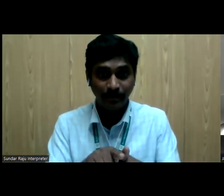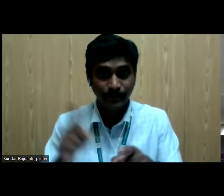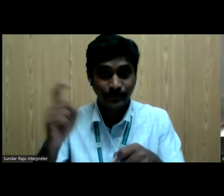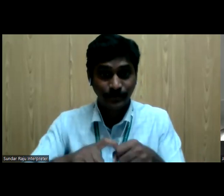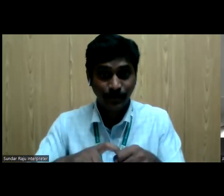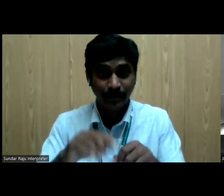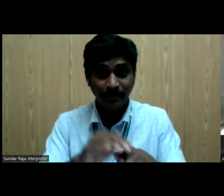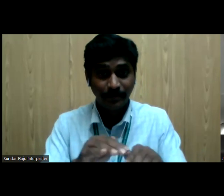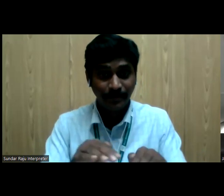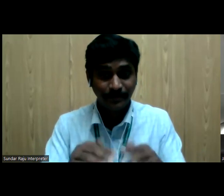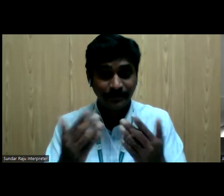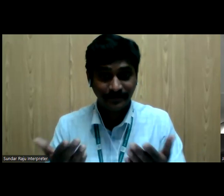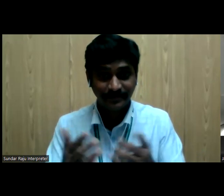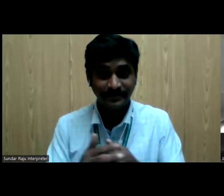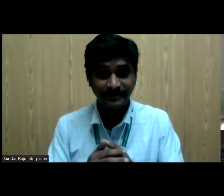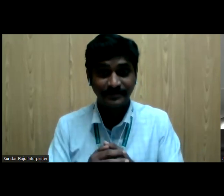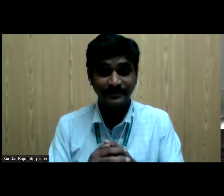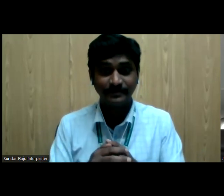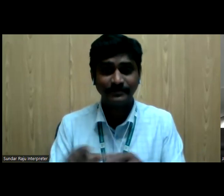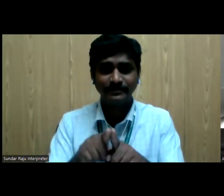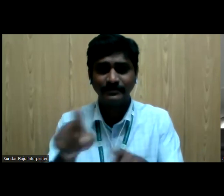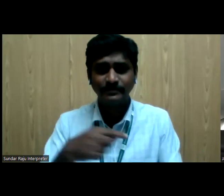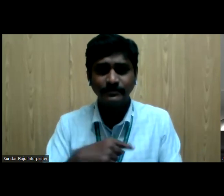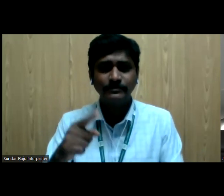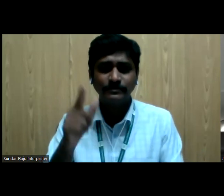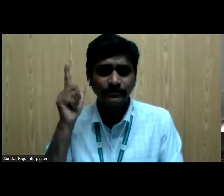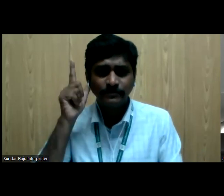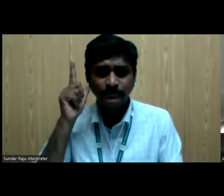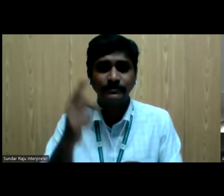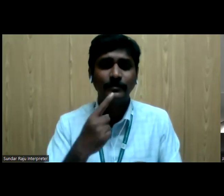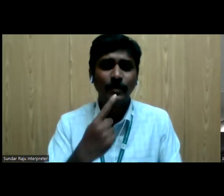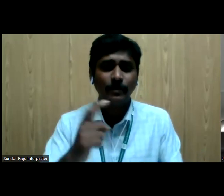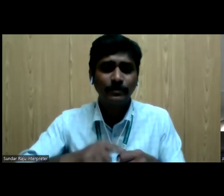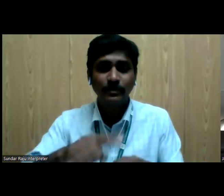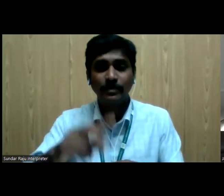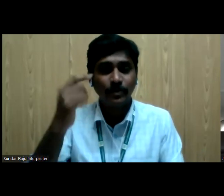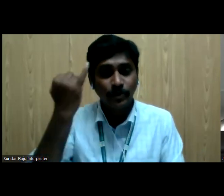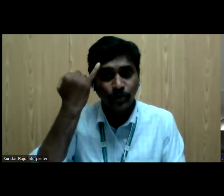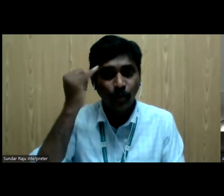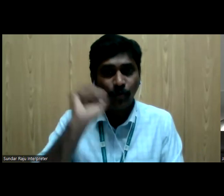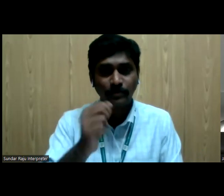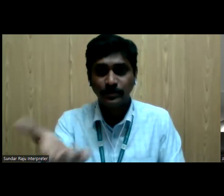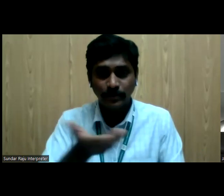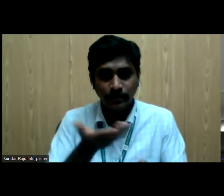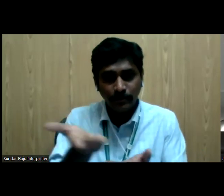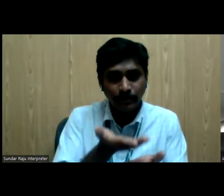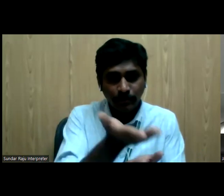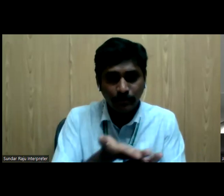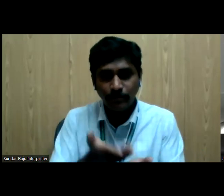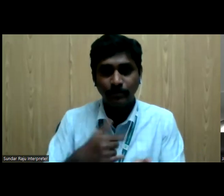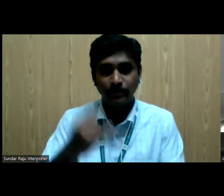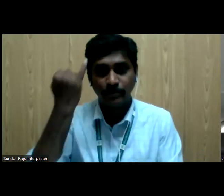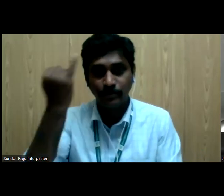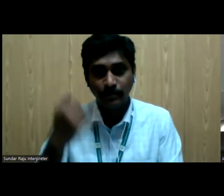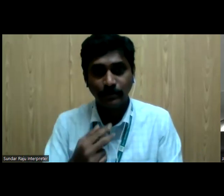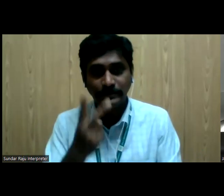would rather listen to them and understand their thoughts. But a couple of points which I would like to make is, so as I said,